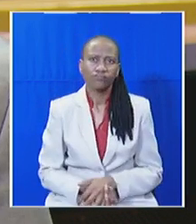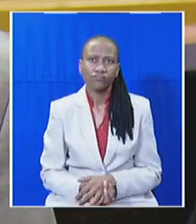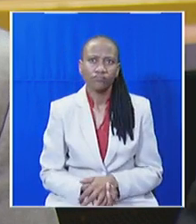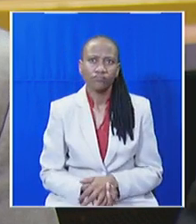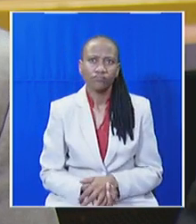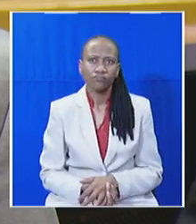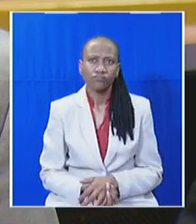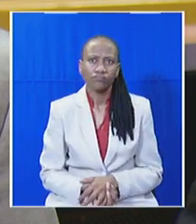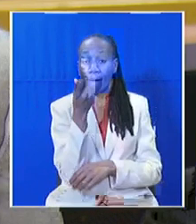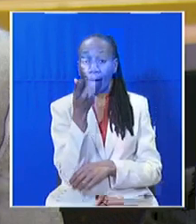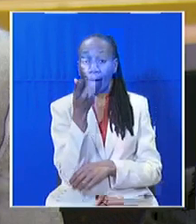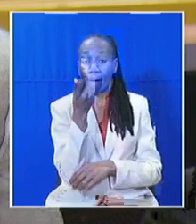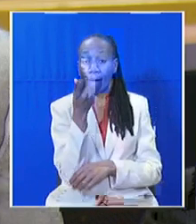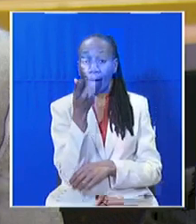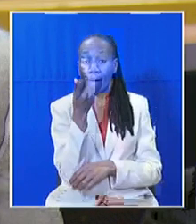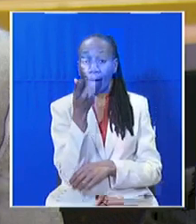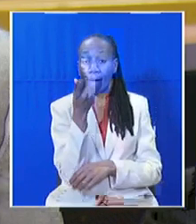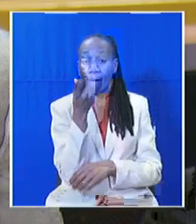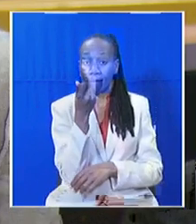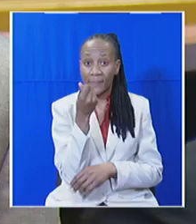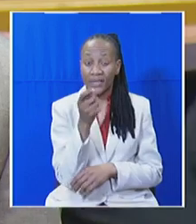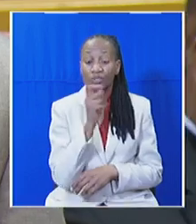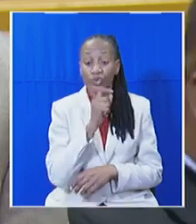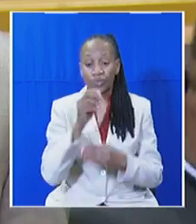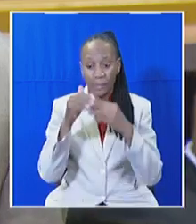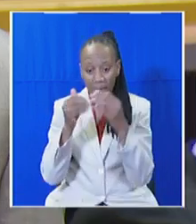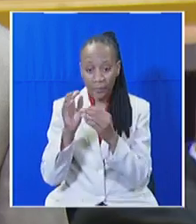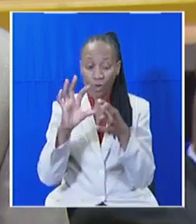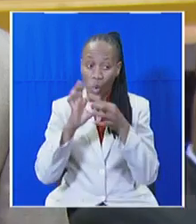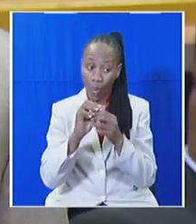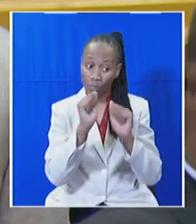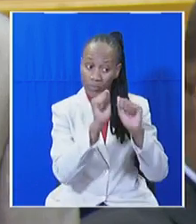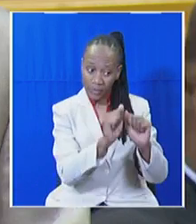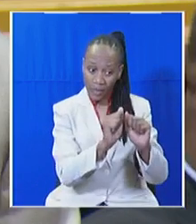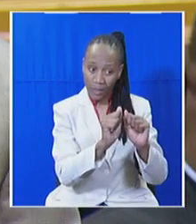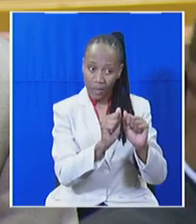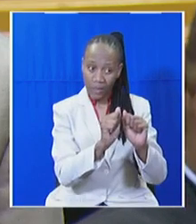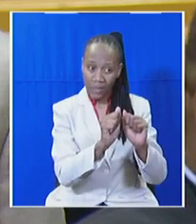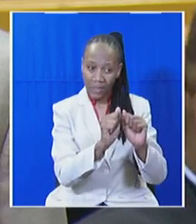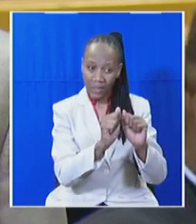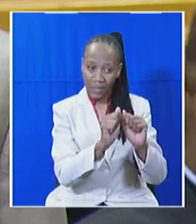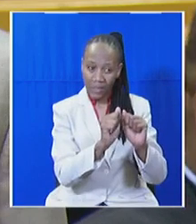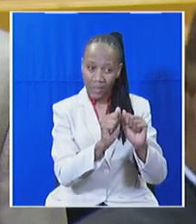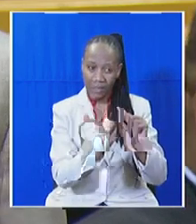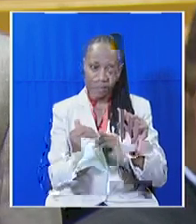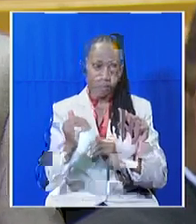dispute, money spent on Kanla upgrade is far in excess of the